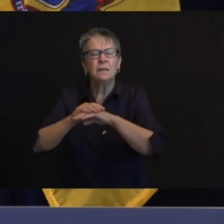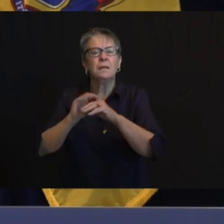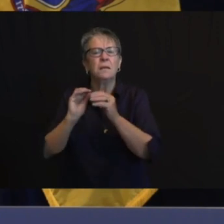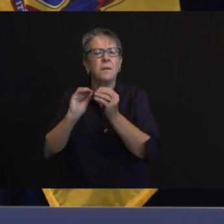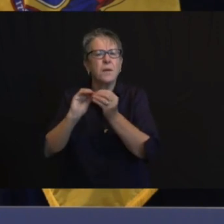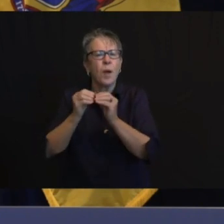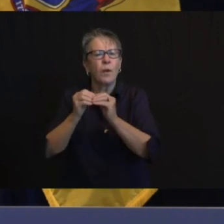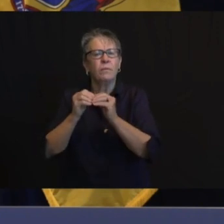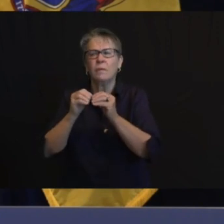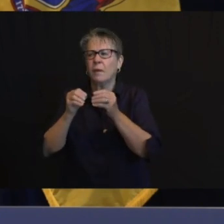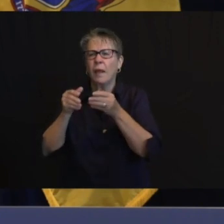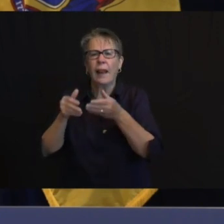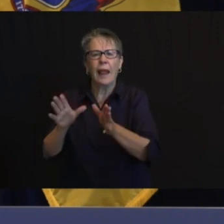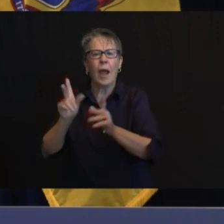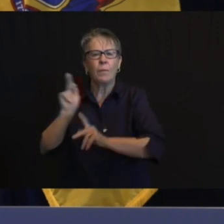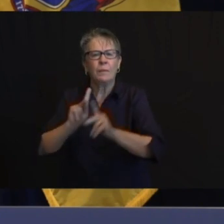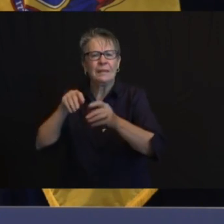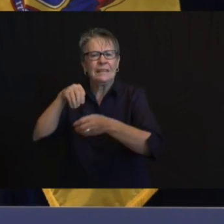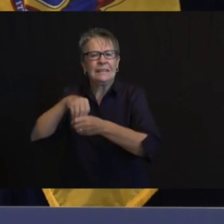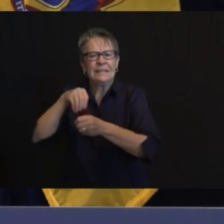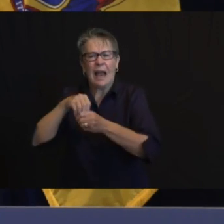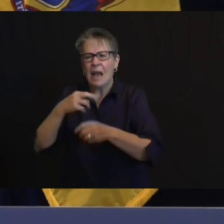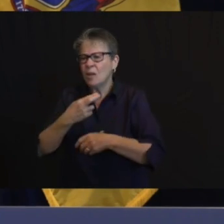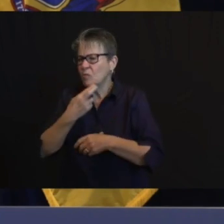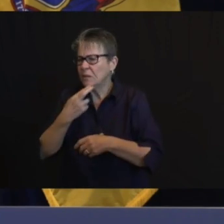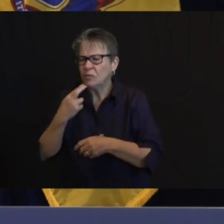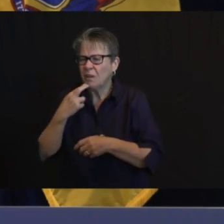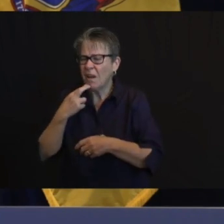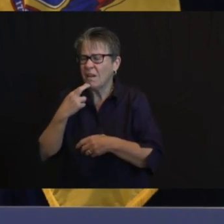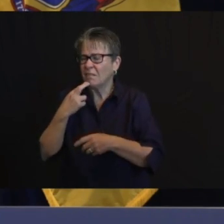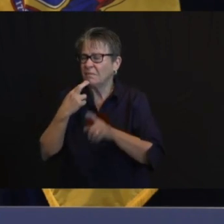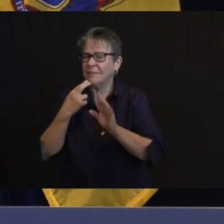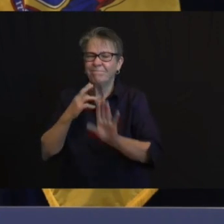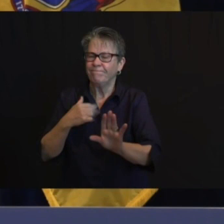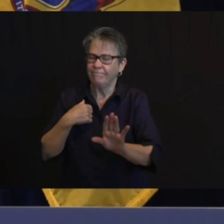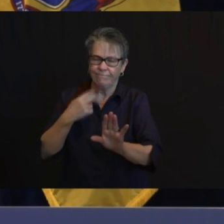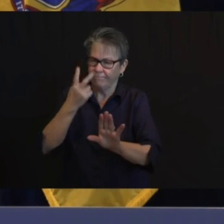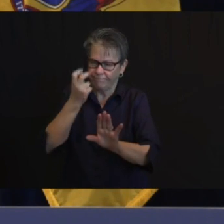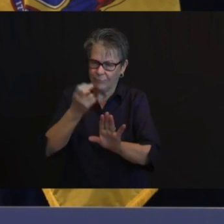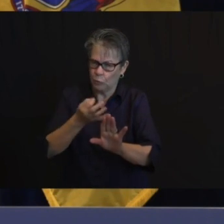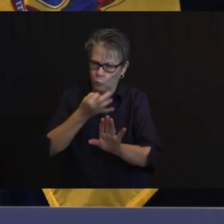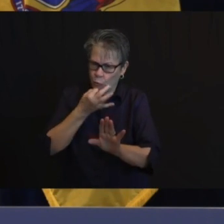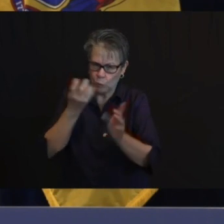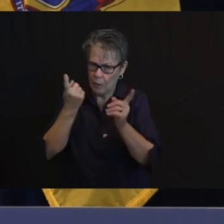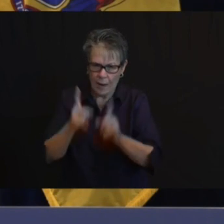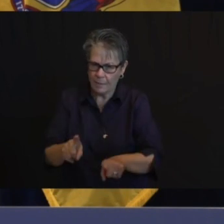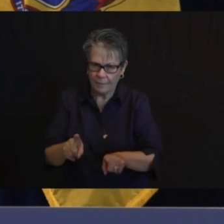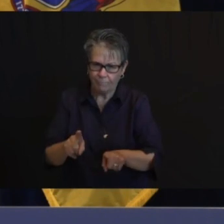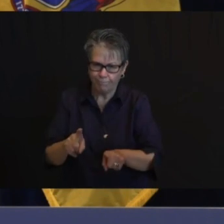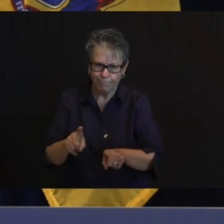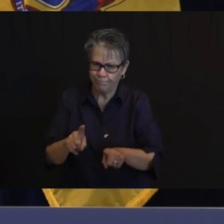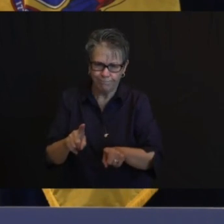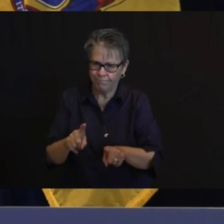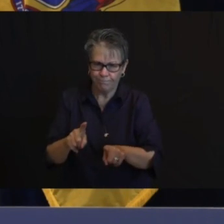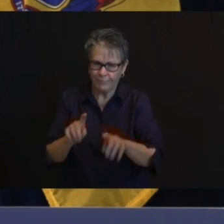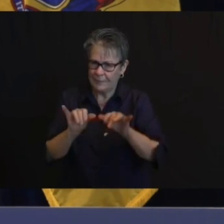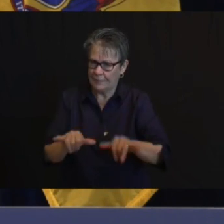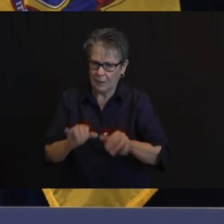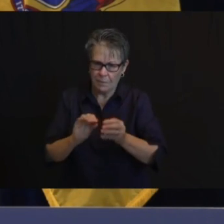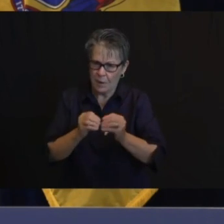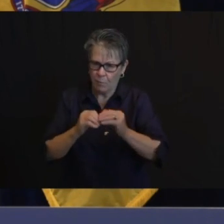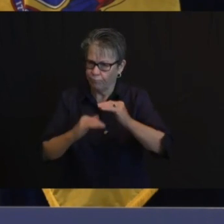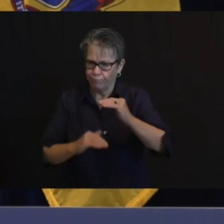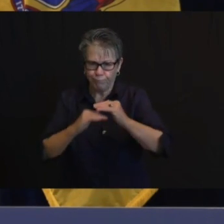will be possible, but I don't see it in the foreseeable future. It's just hard to see it. And again, if